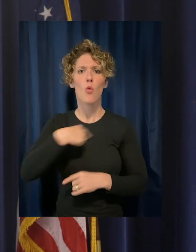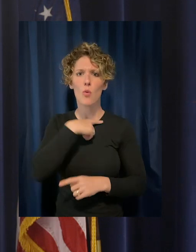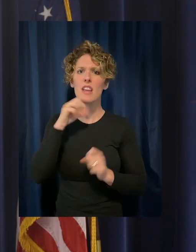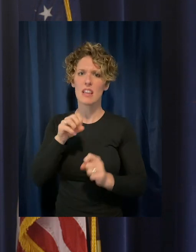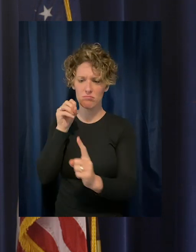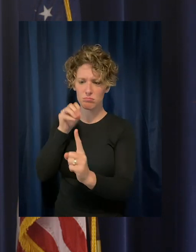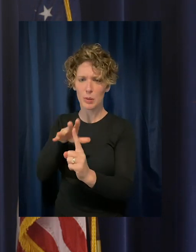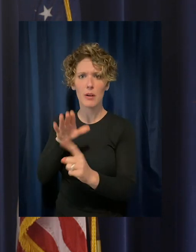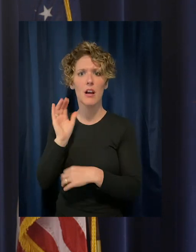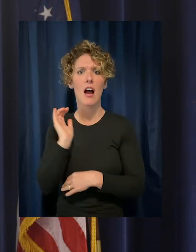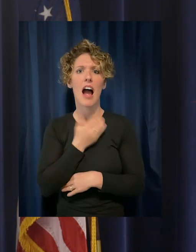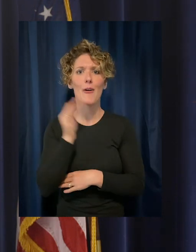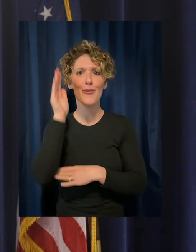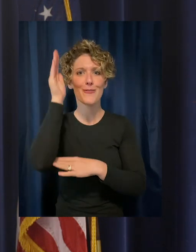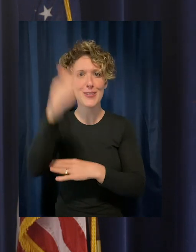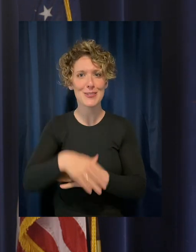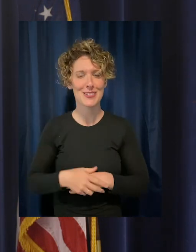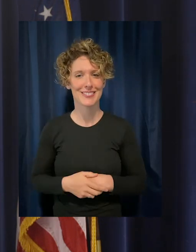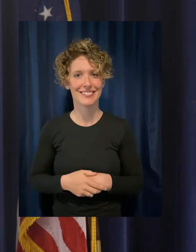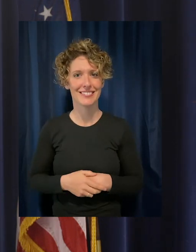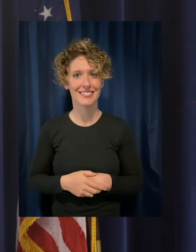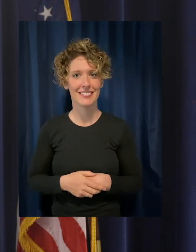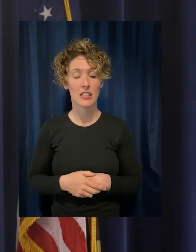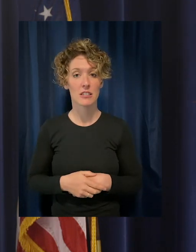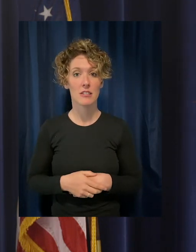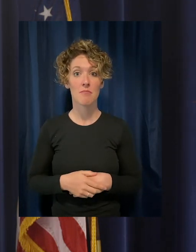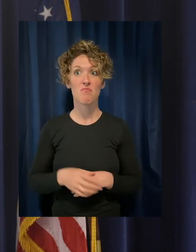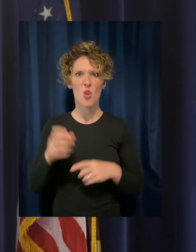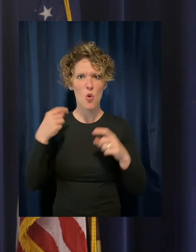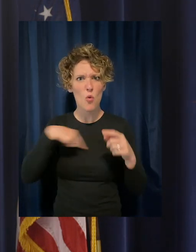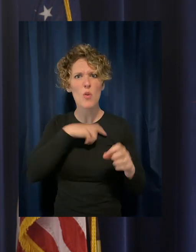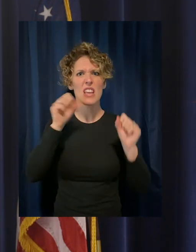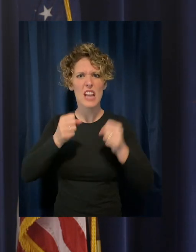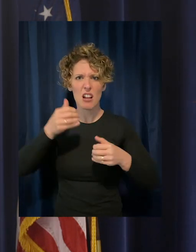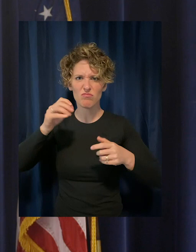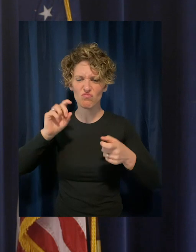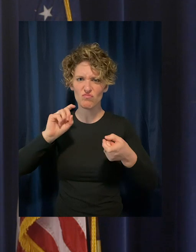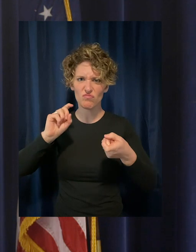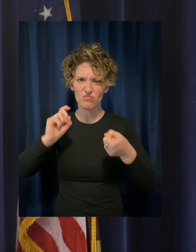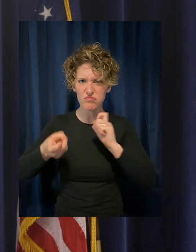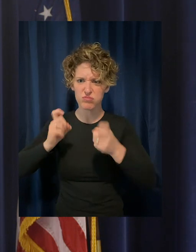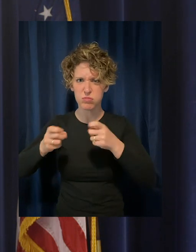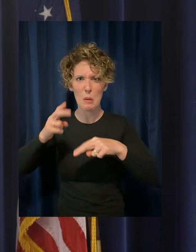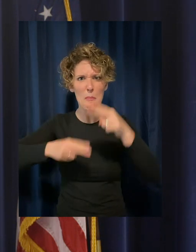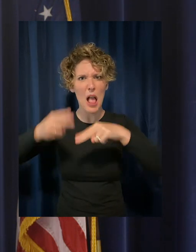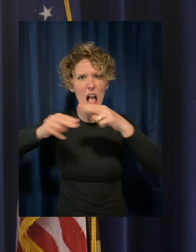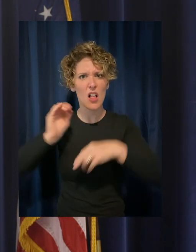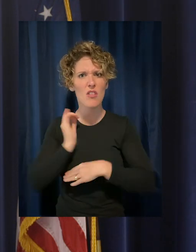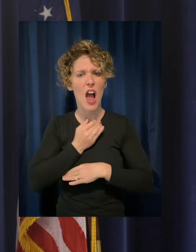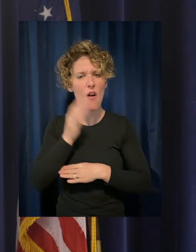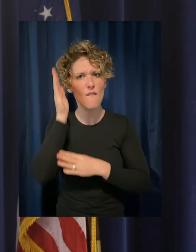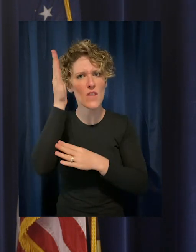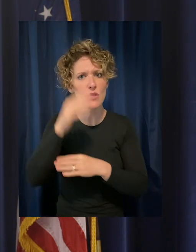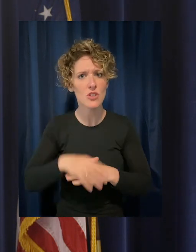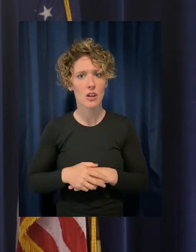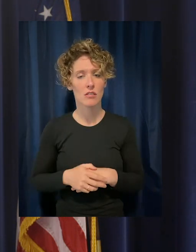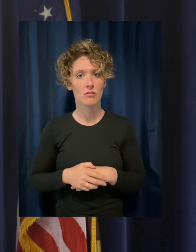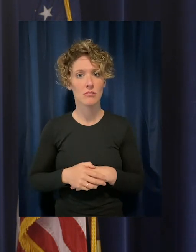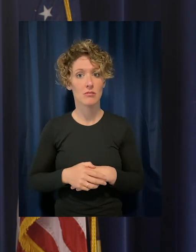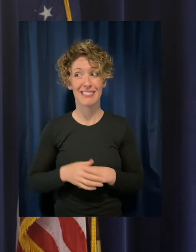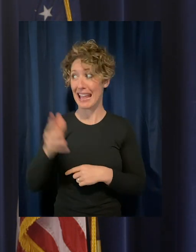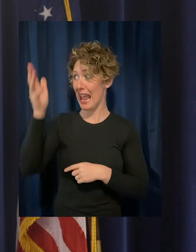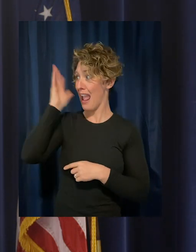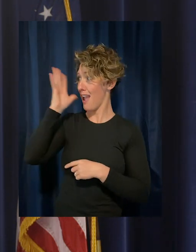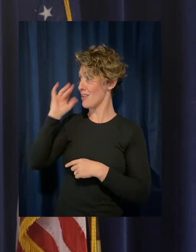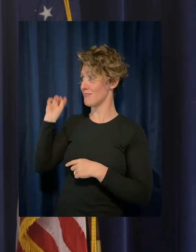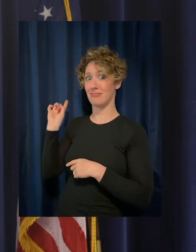rare opportunity we have to change the world and forge our own future. If history has taught us anything, it is that the hardest challenges